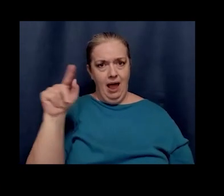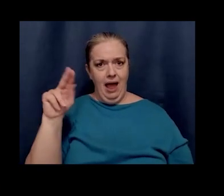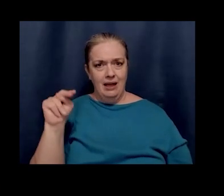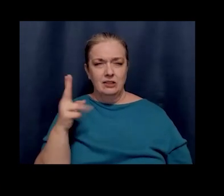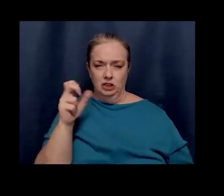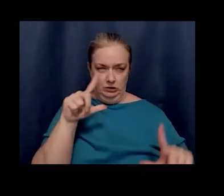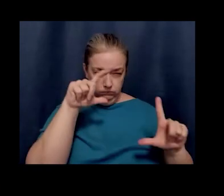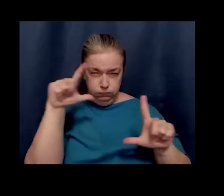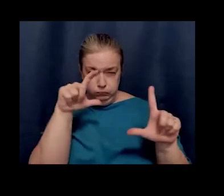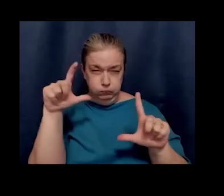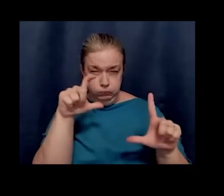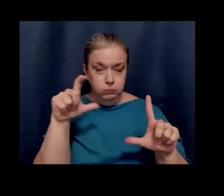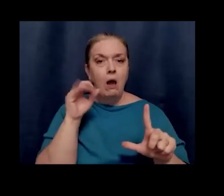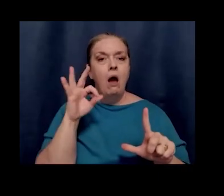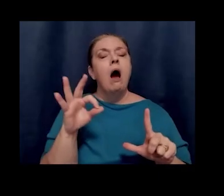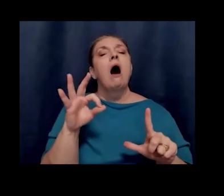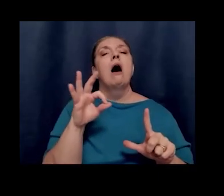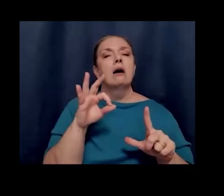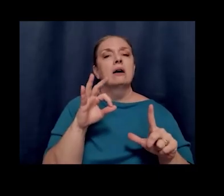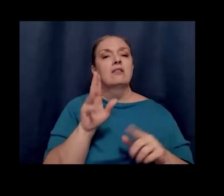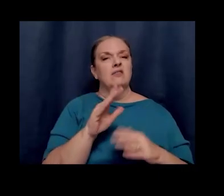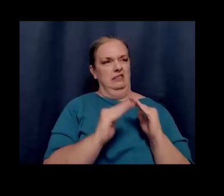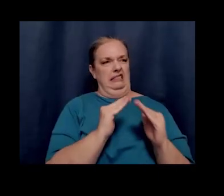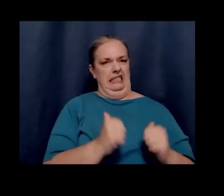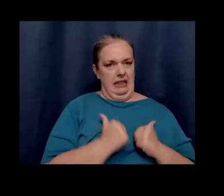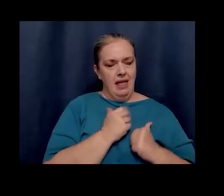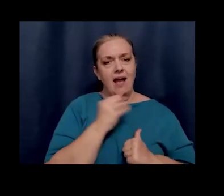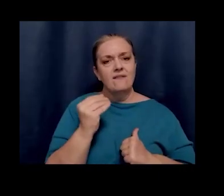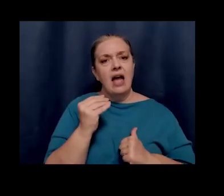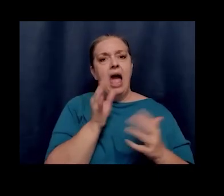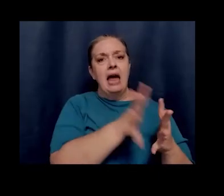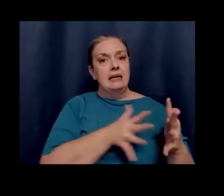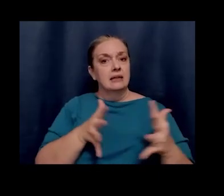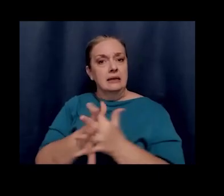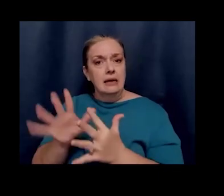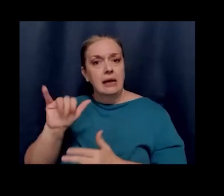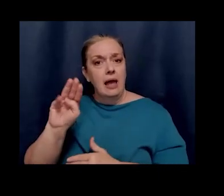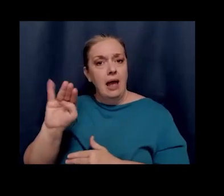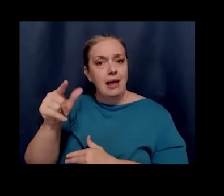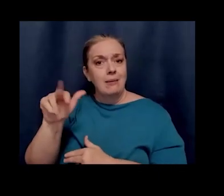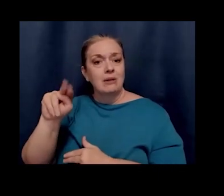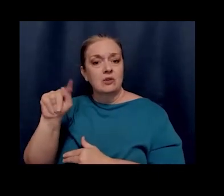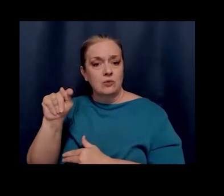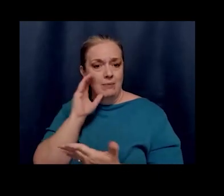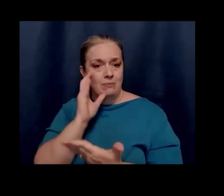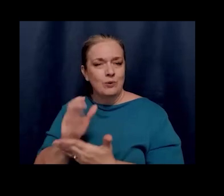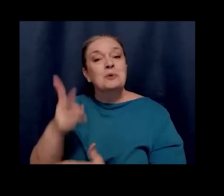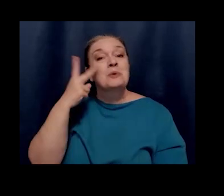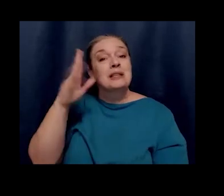urban life and immigrant portraits, and you can see an example of that, of her work Shoe Shine Boys on the